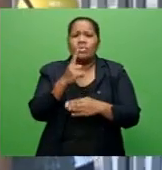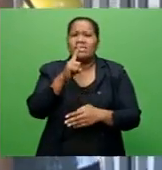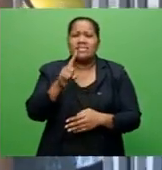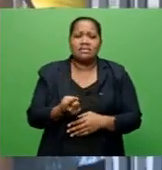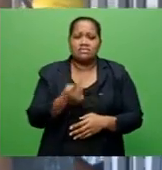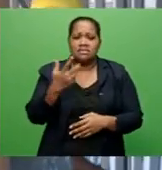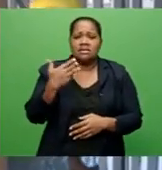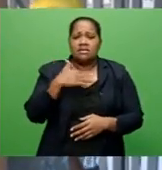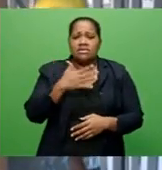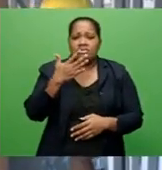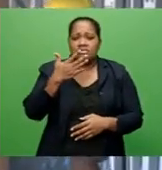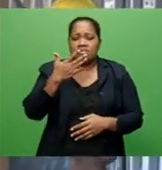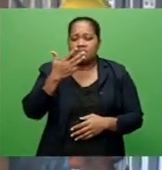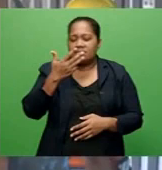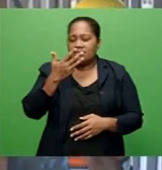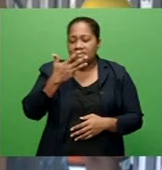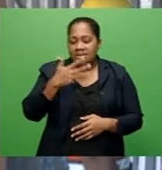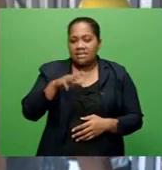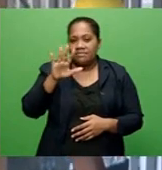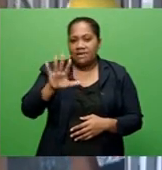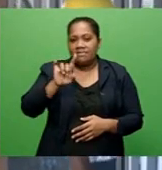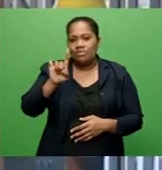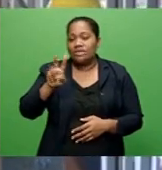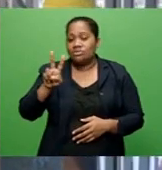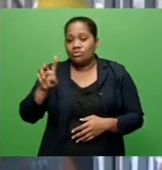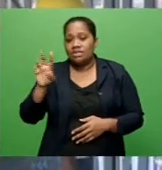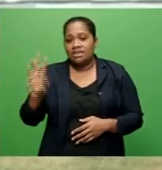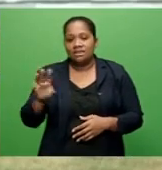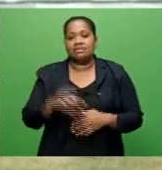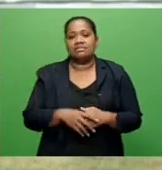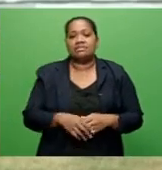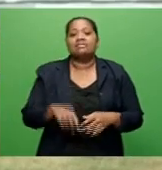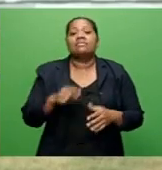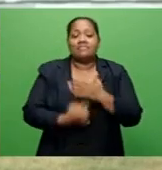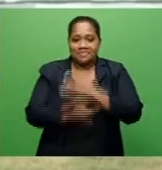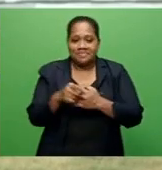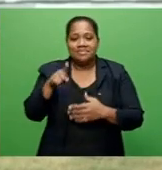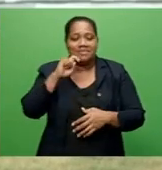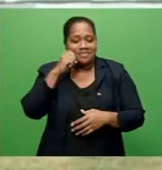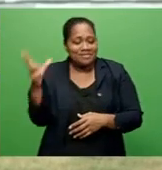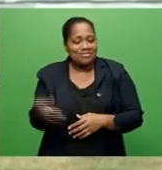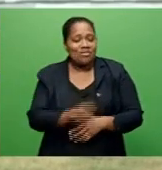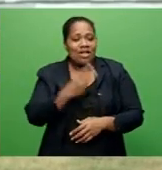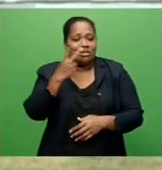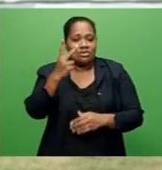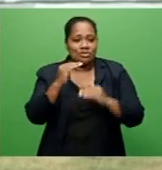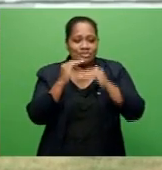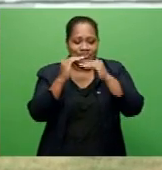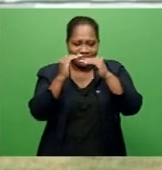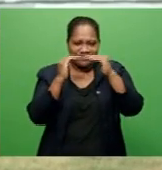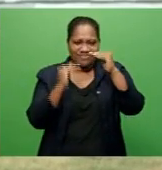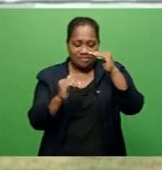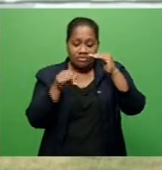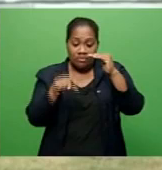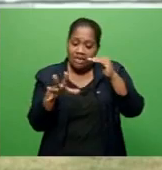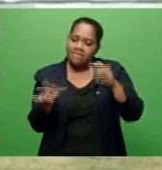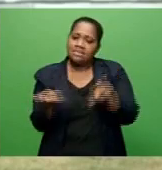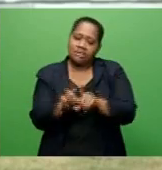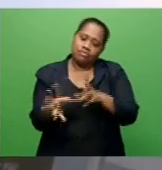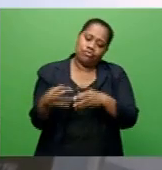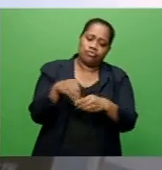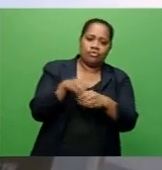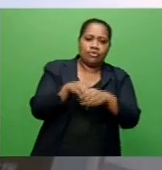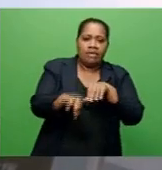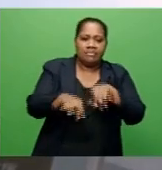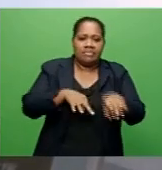195,213 metres of infield drainage and replanting of crops, which will be done in 2 stages, are also part of the plan. He